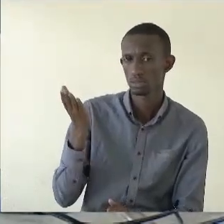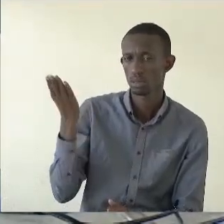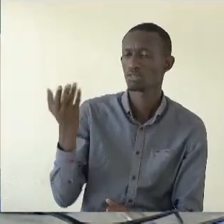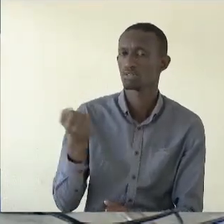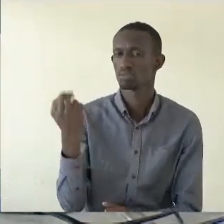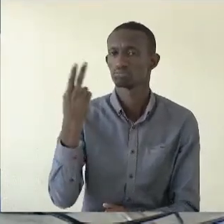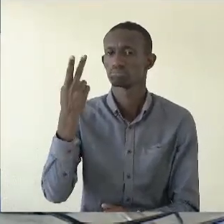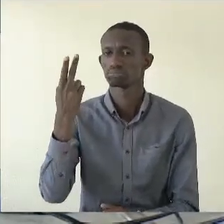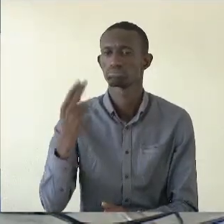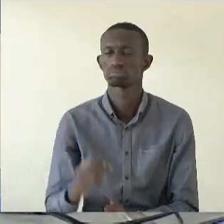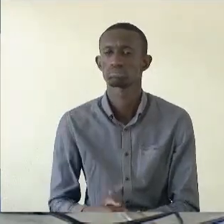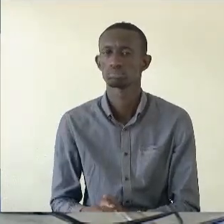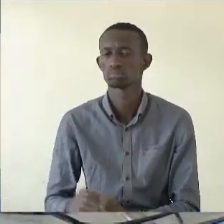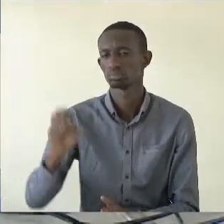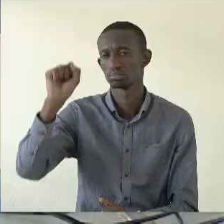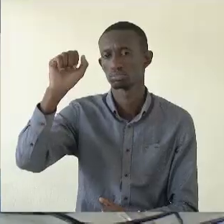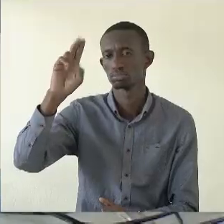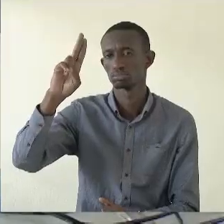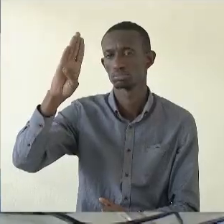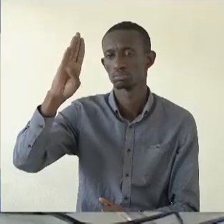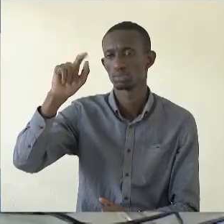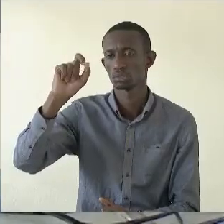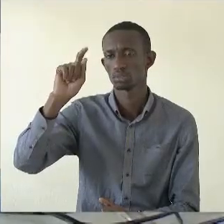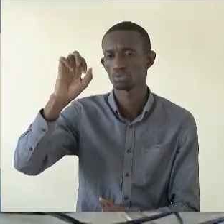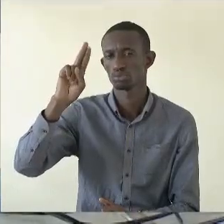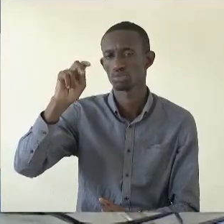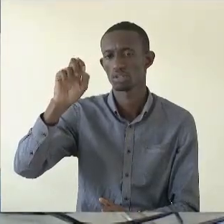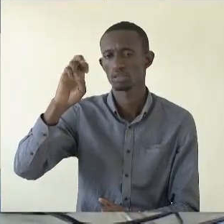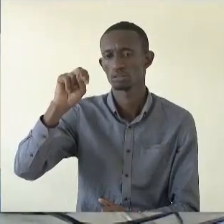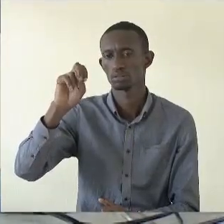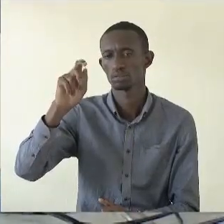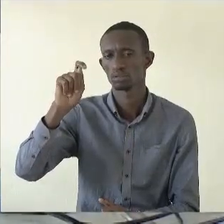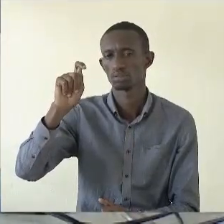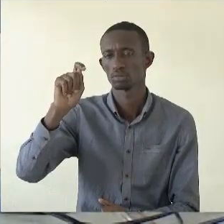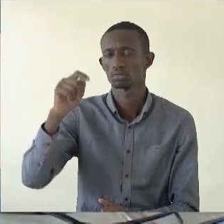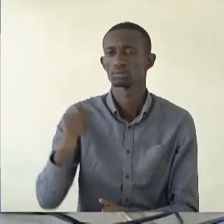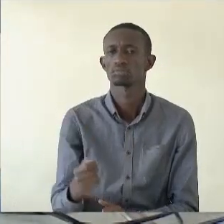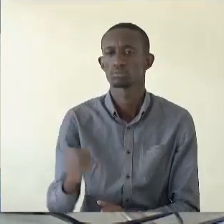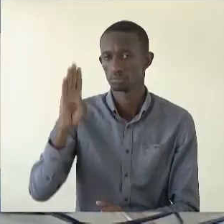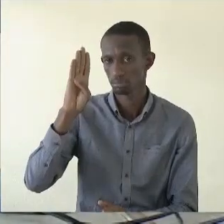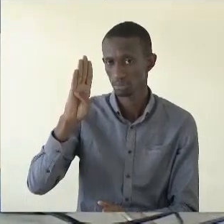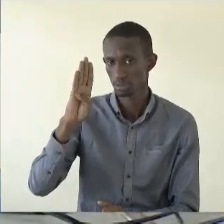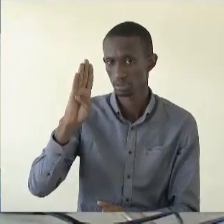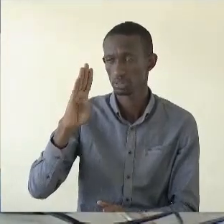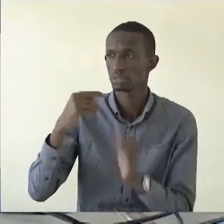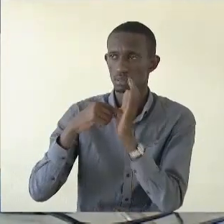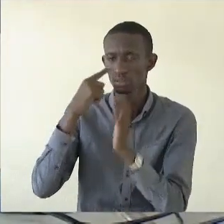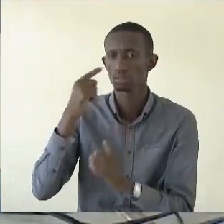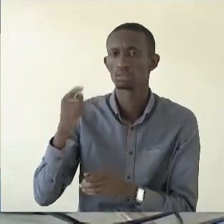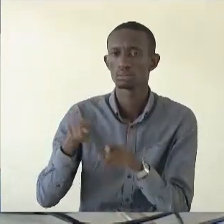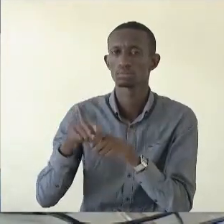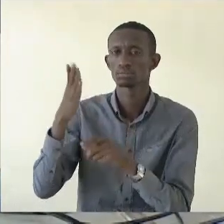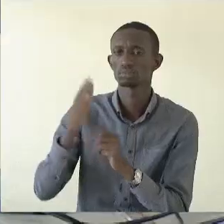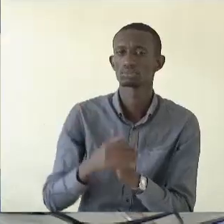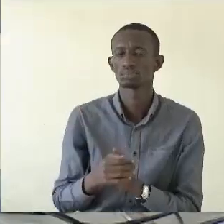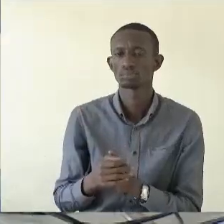two substituents for this compound. So B will look like this.